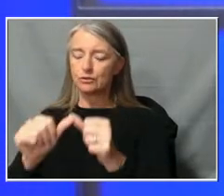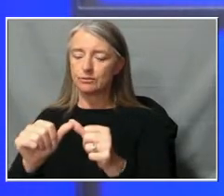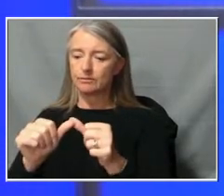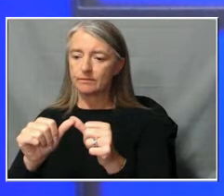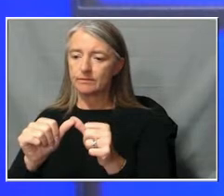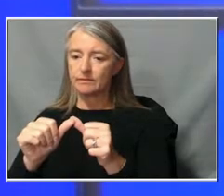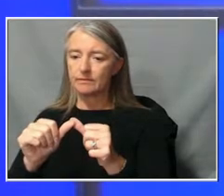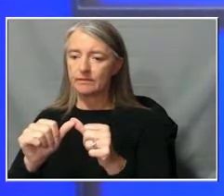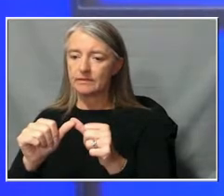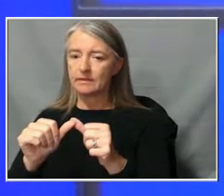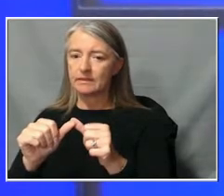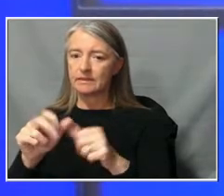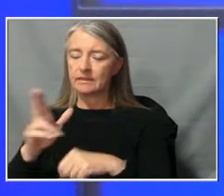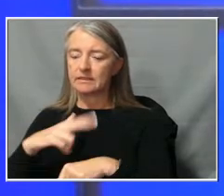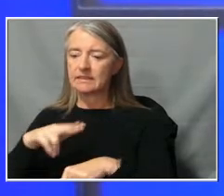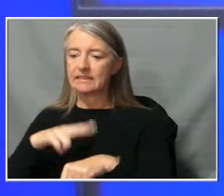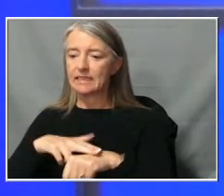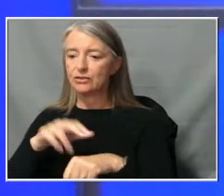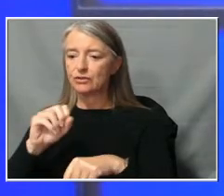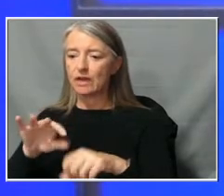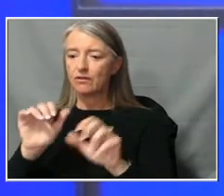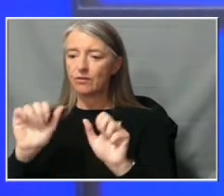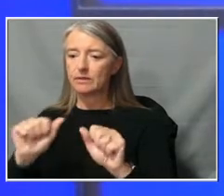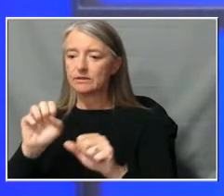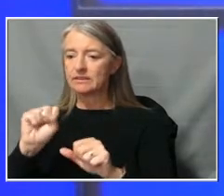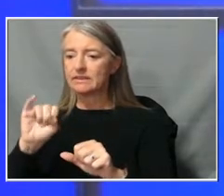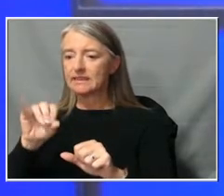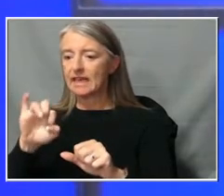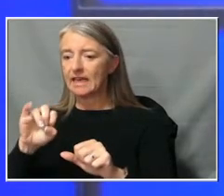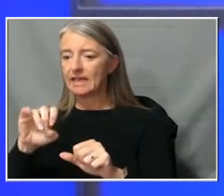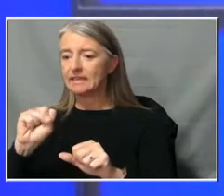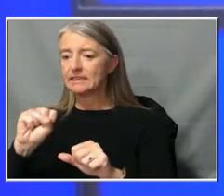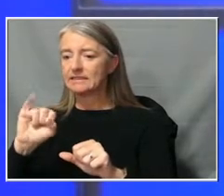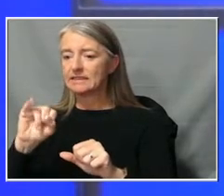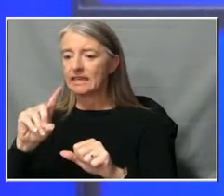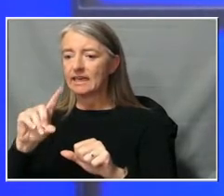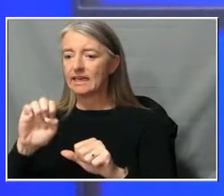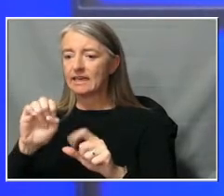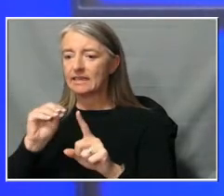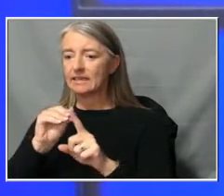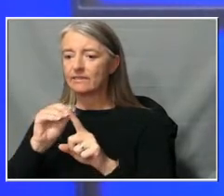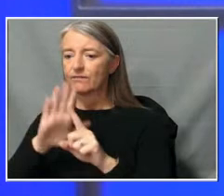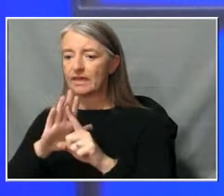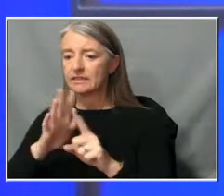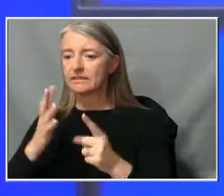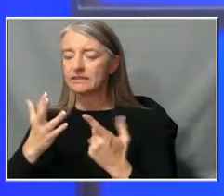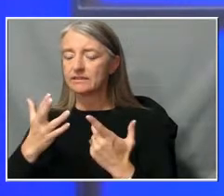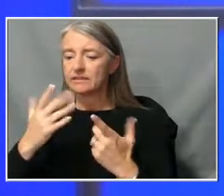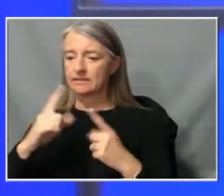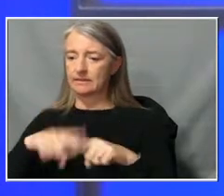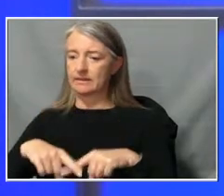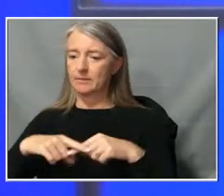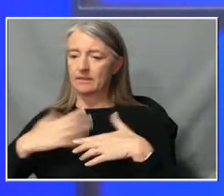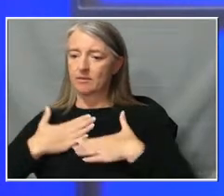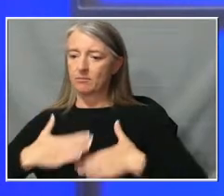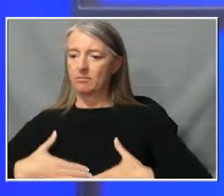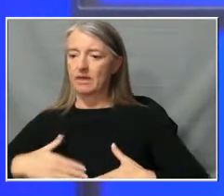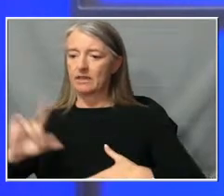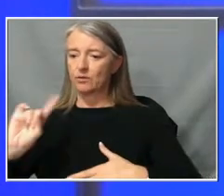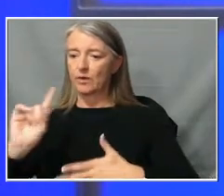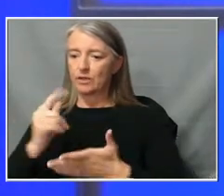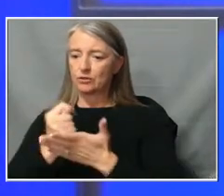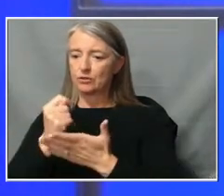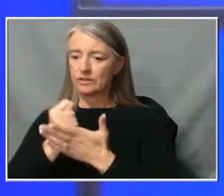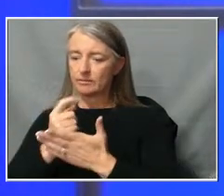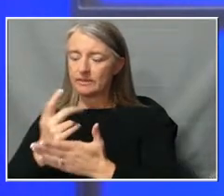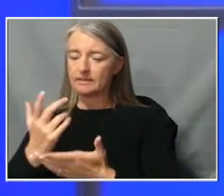exact nature of the potential side effects that one can experience, it's really dependent on the body site or the area that we're treating and